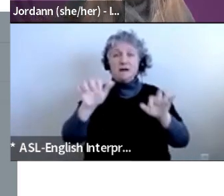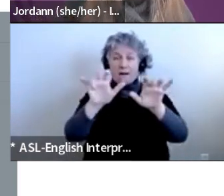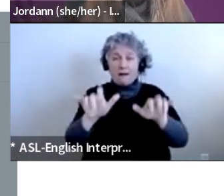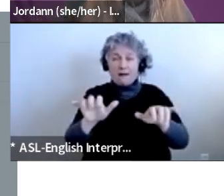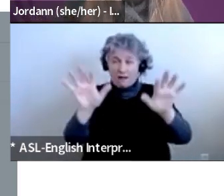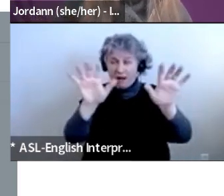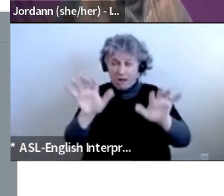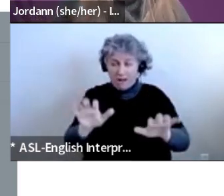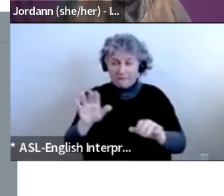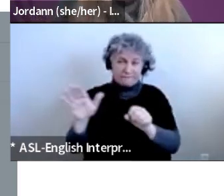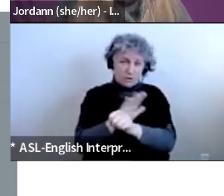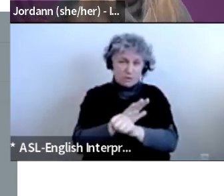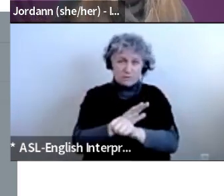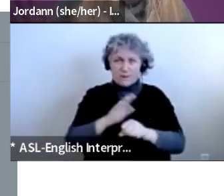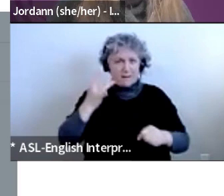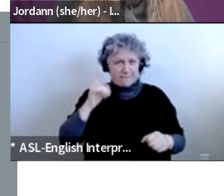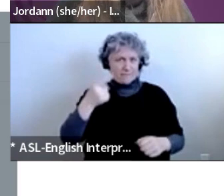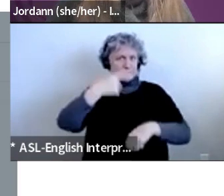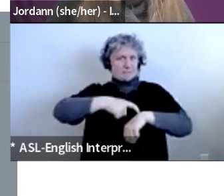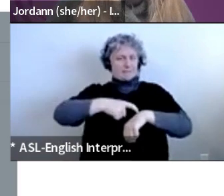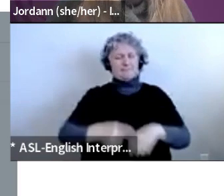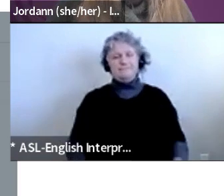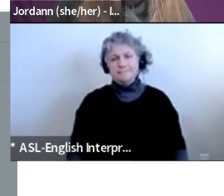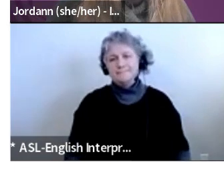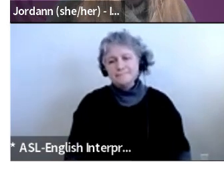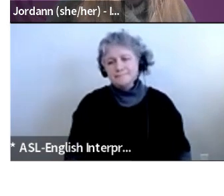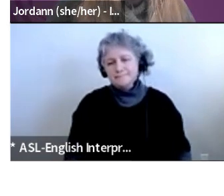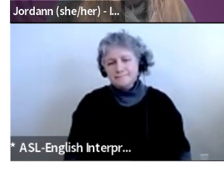its entirety since you didn't do it last time.